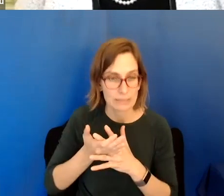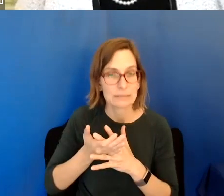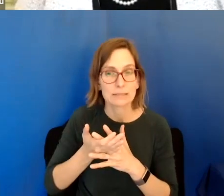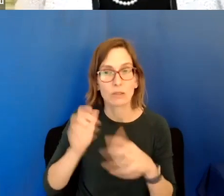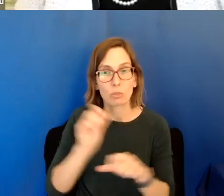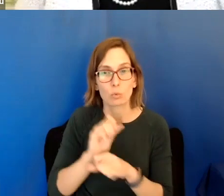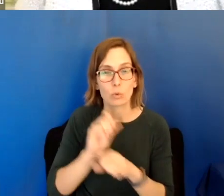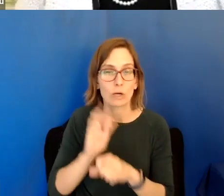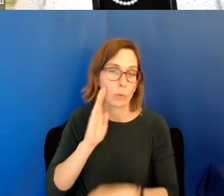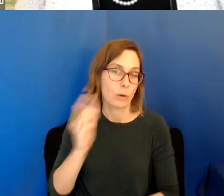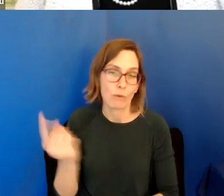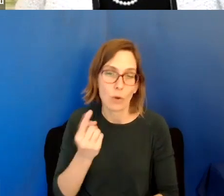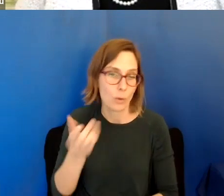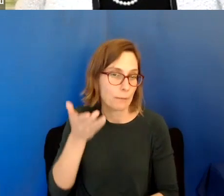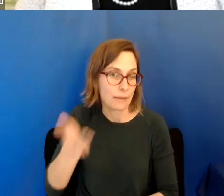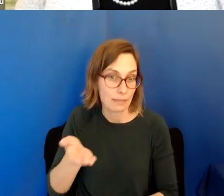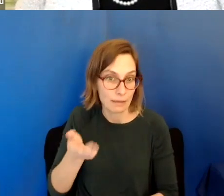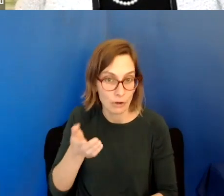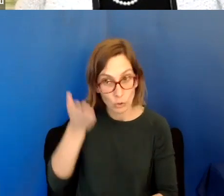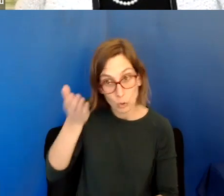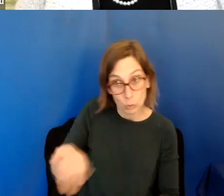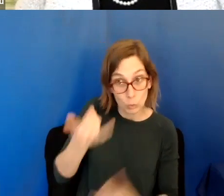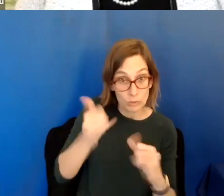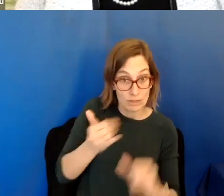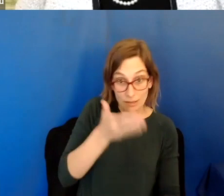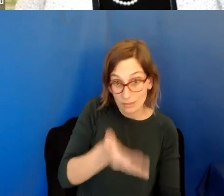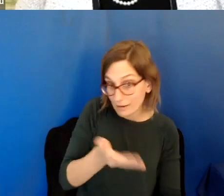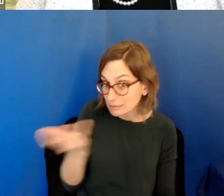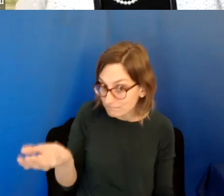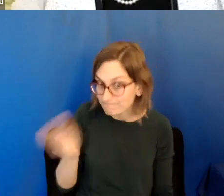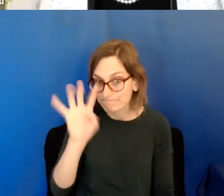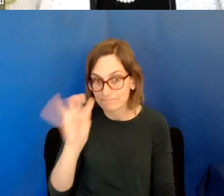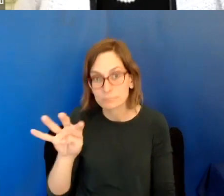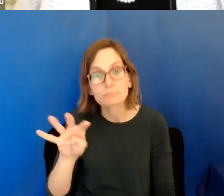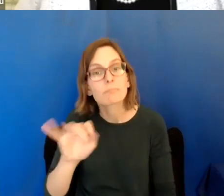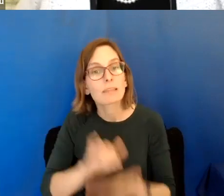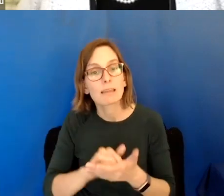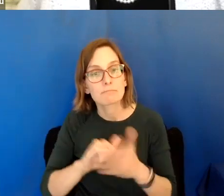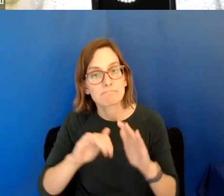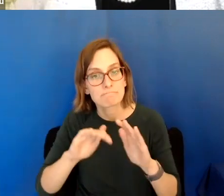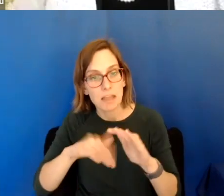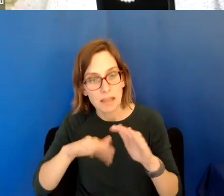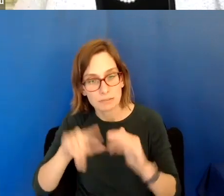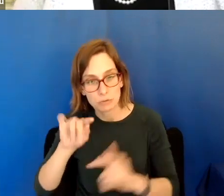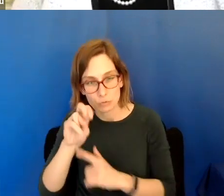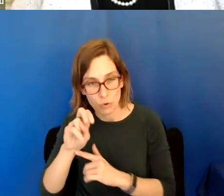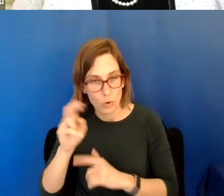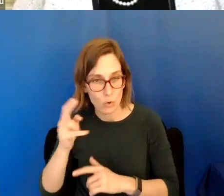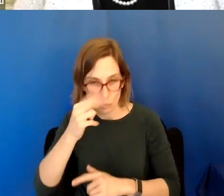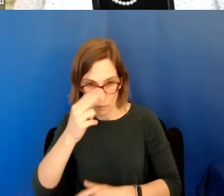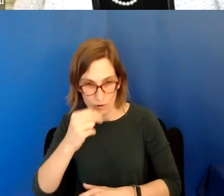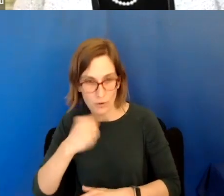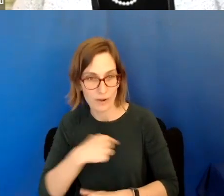will always be there, but will you is the question. I think that there is this kind of undertone humor that all of us